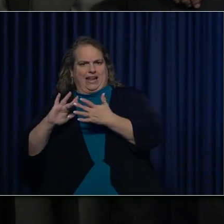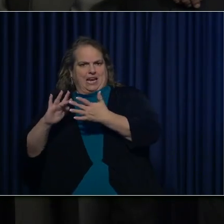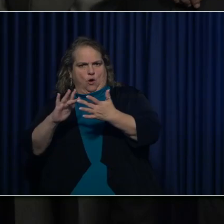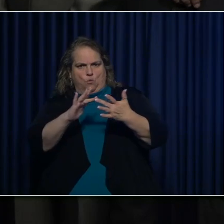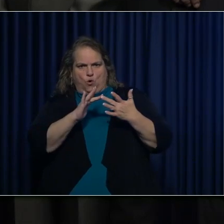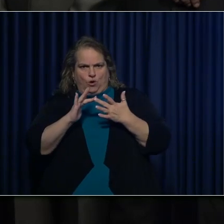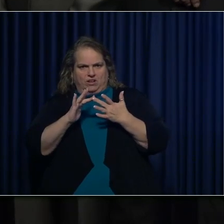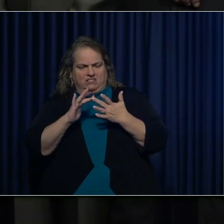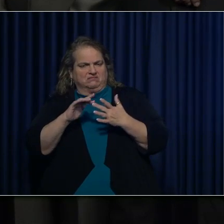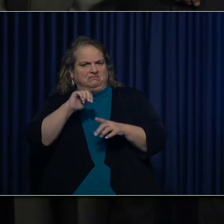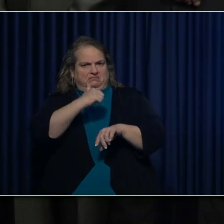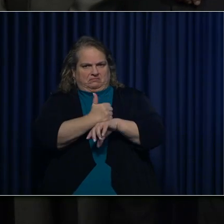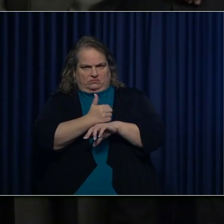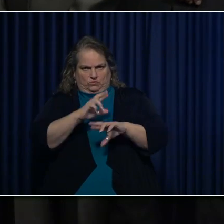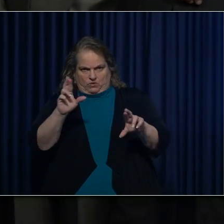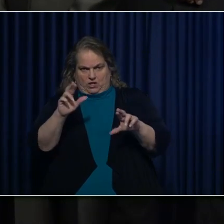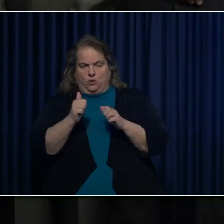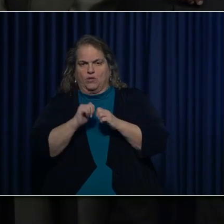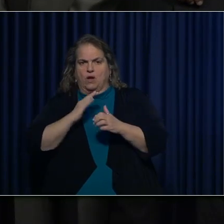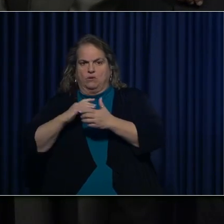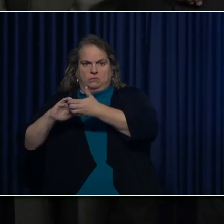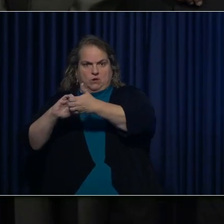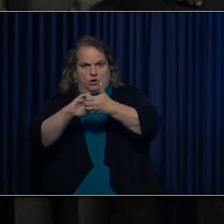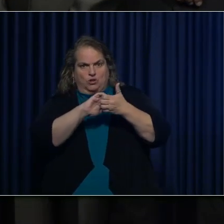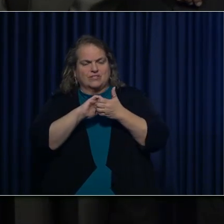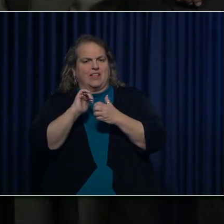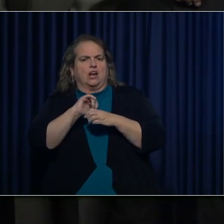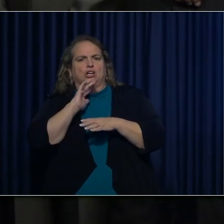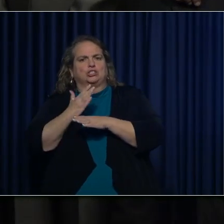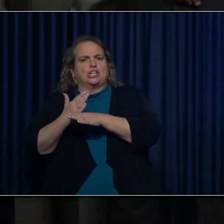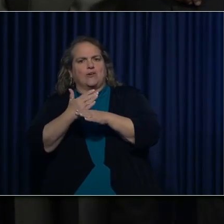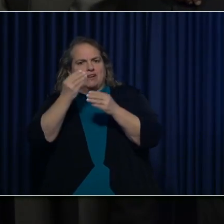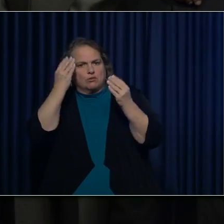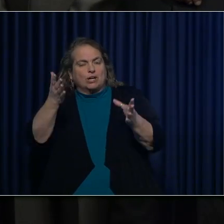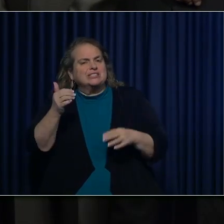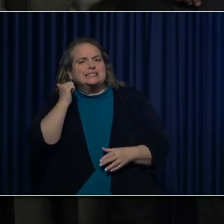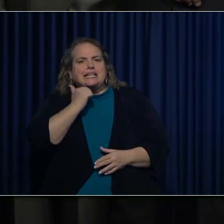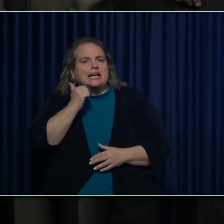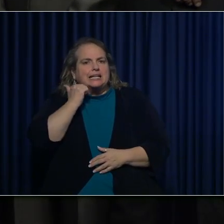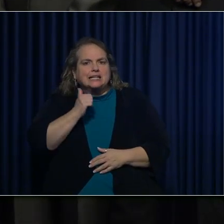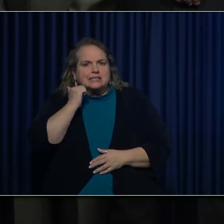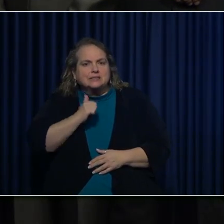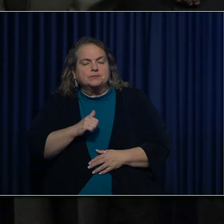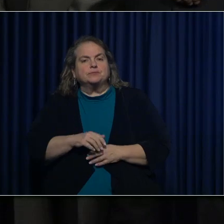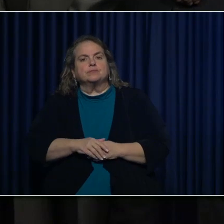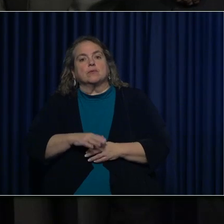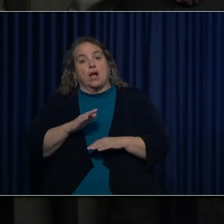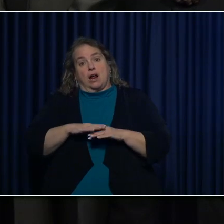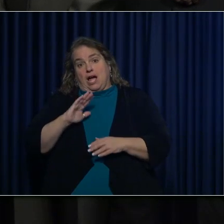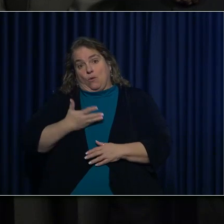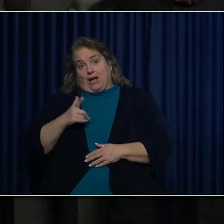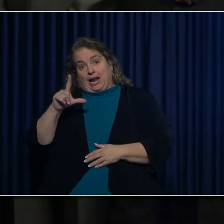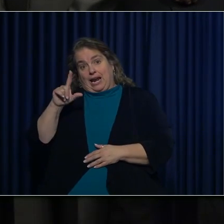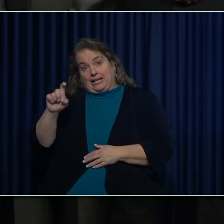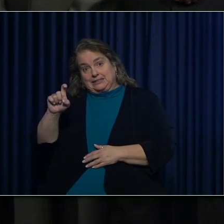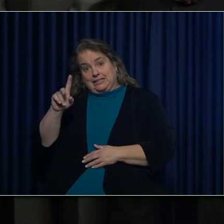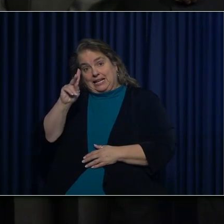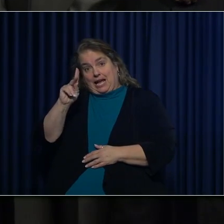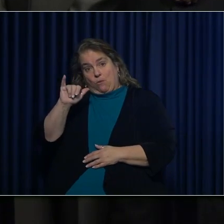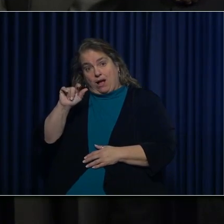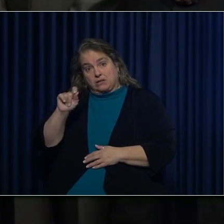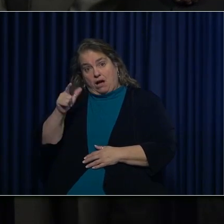in place of these stakeholders who are sharing information daily. On our